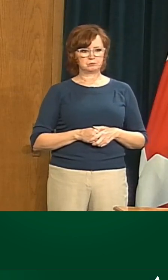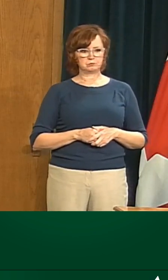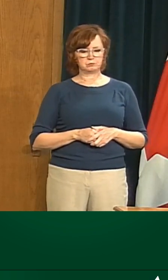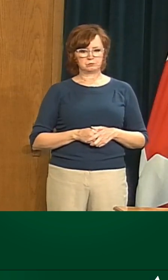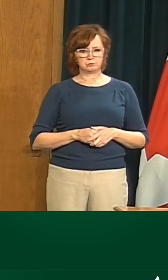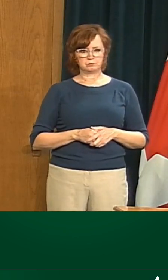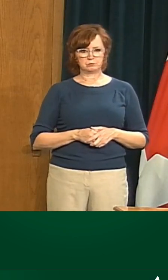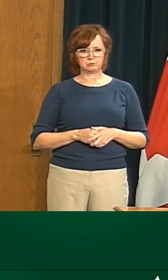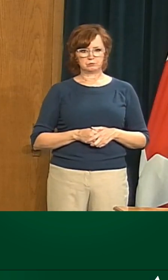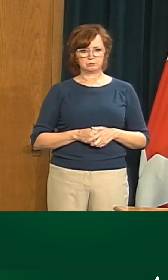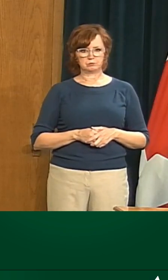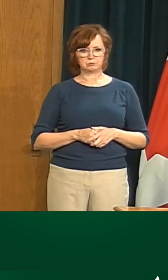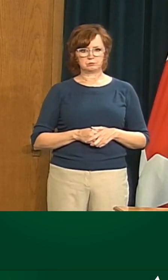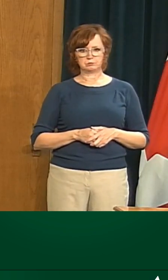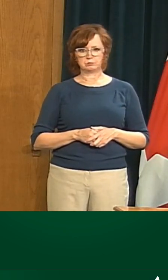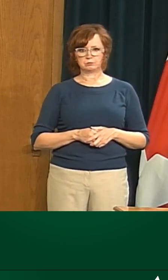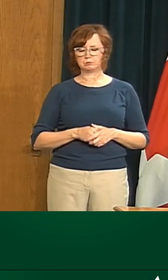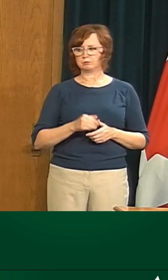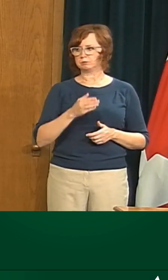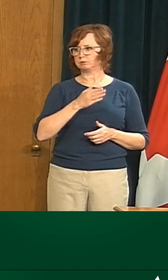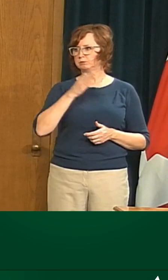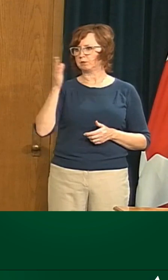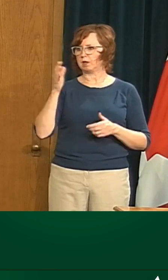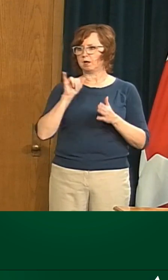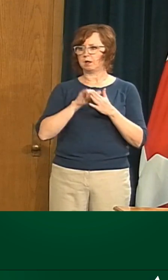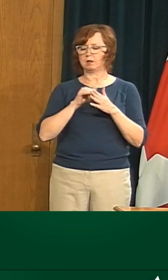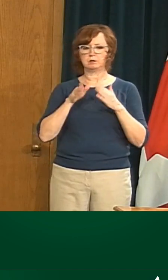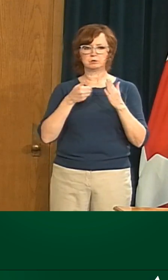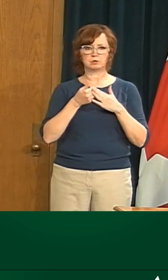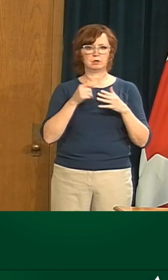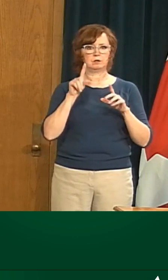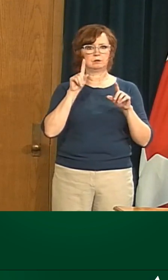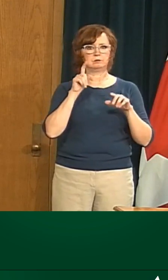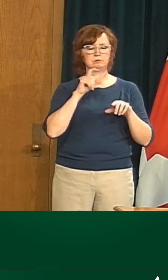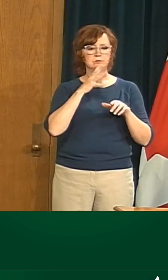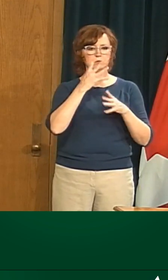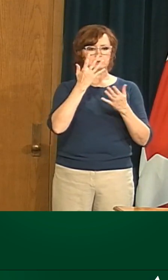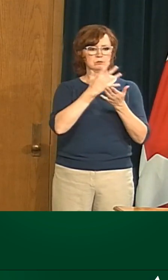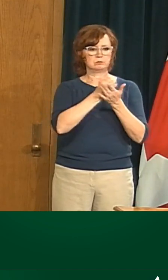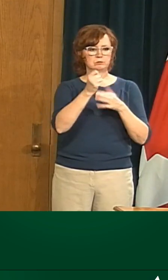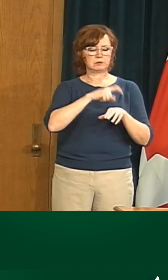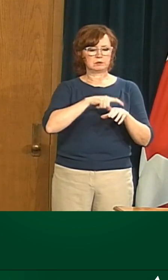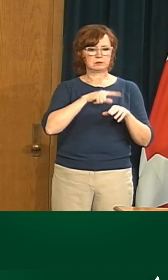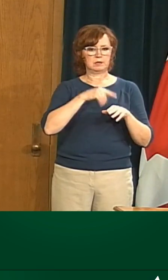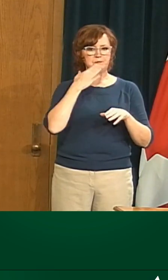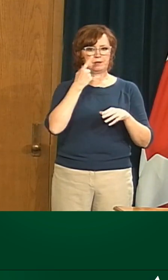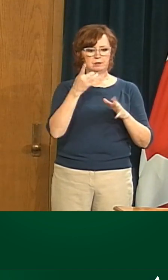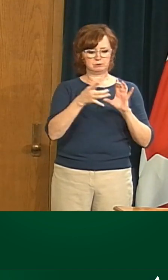is the reason that we're able to be here today. And that concludes our time for today. Thanks for joining us, everyone.